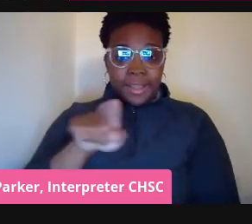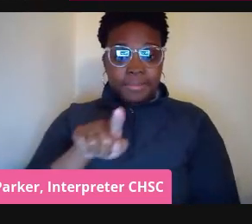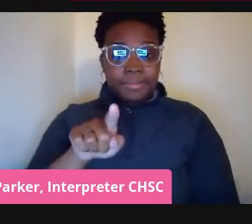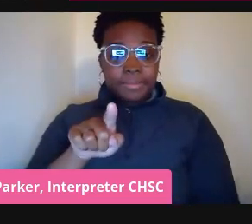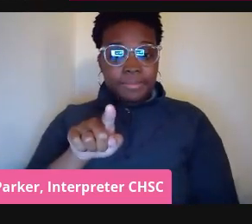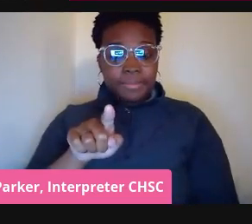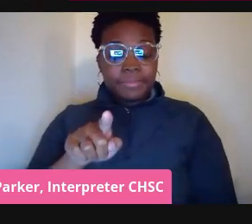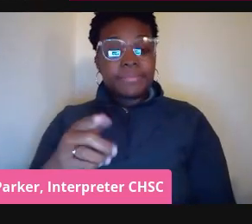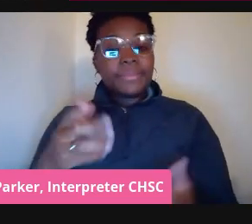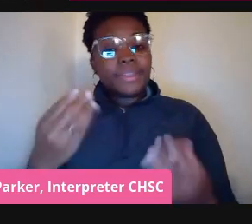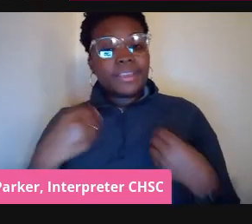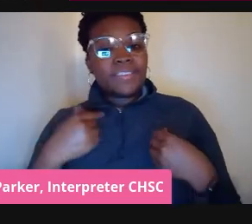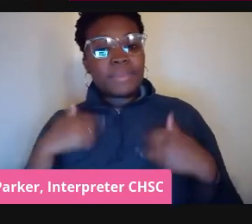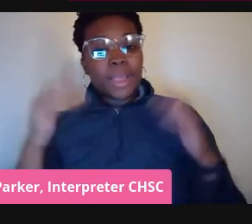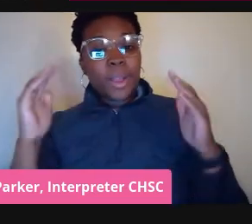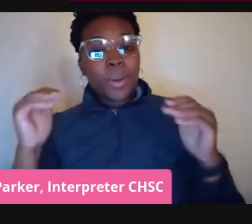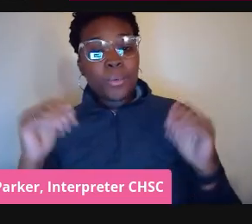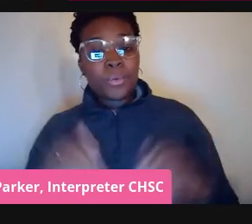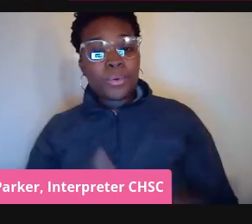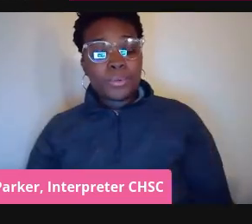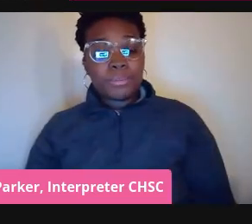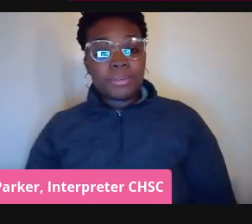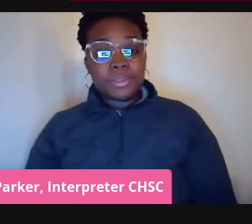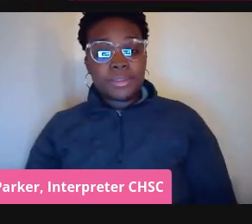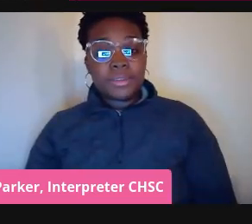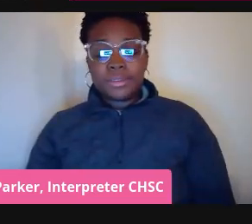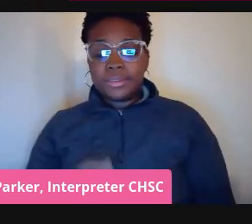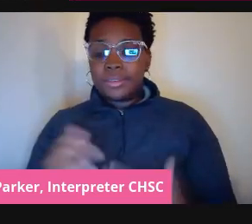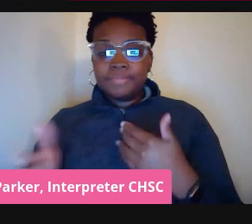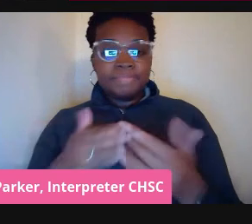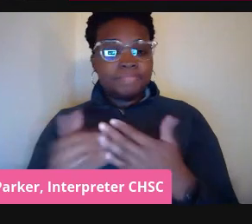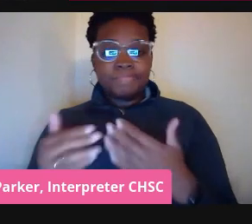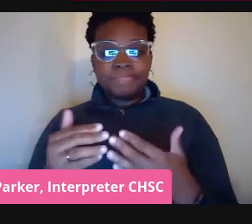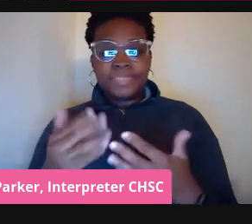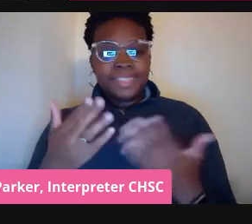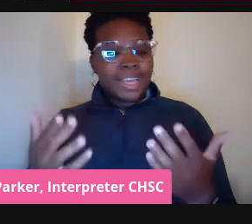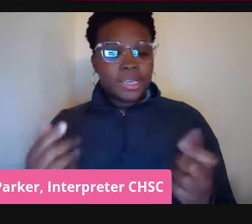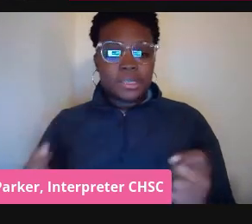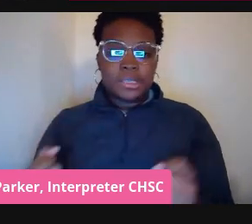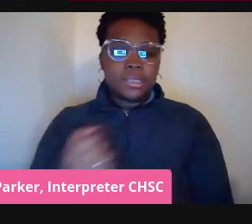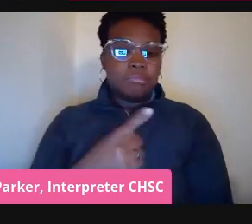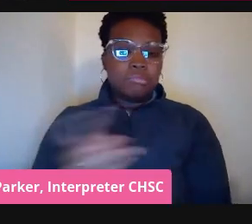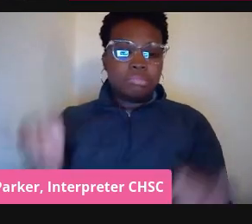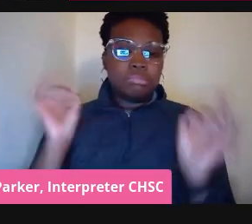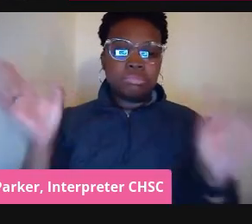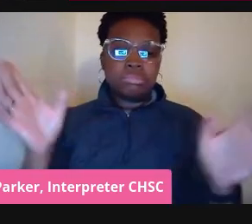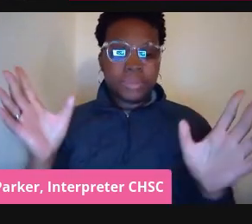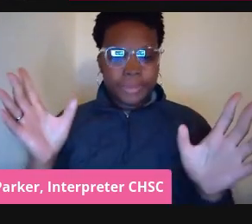know, even when things are really going bad or they're really tough,